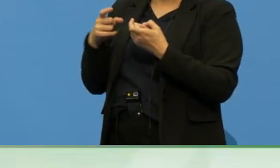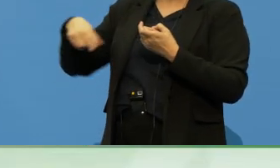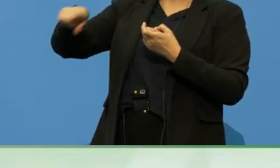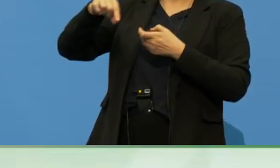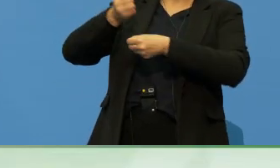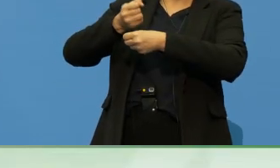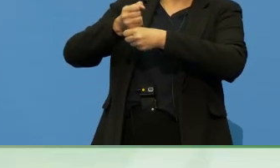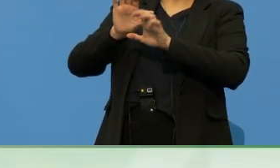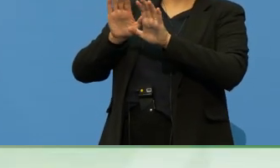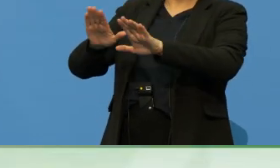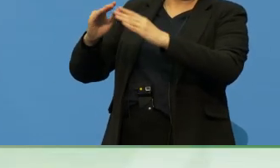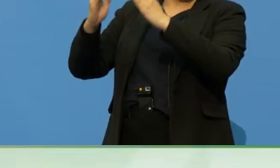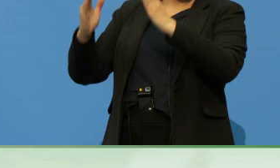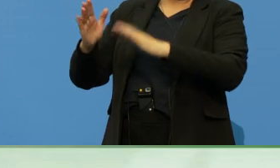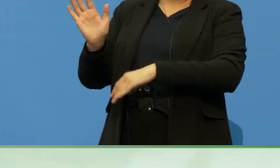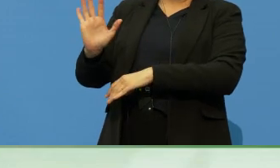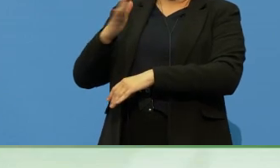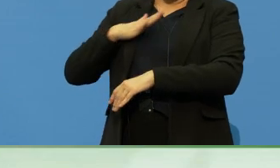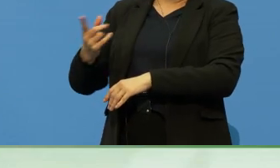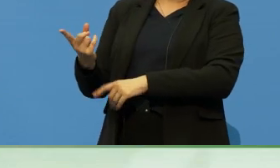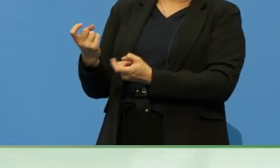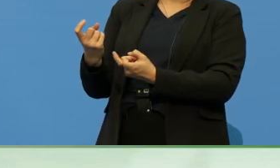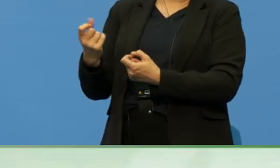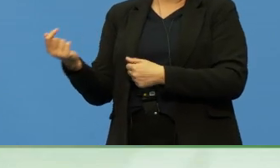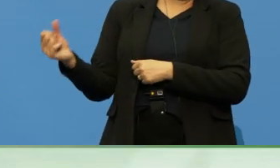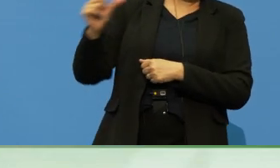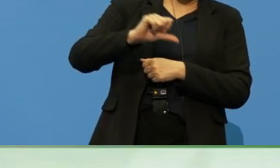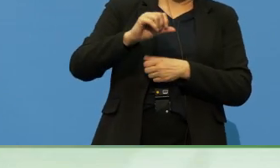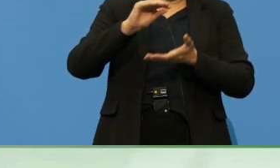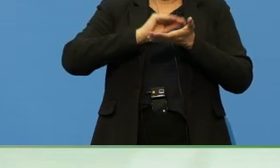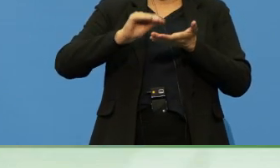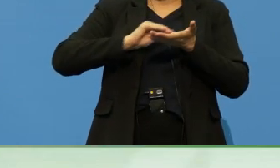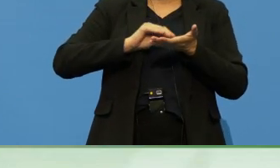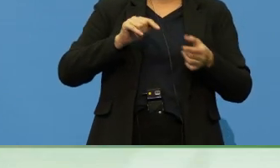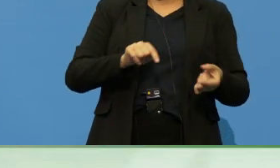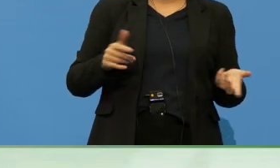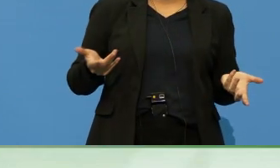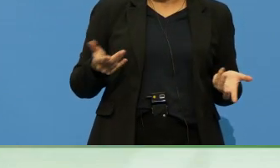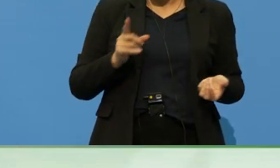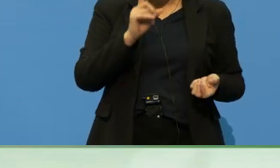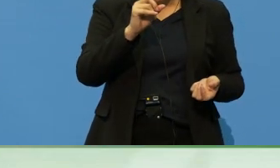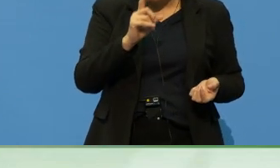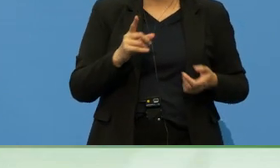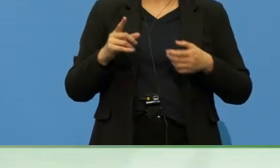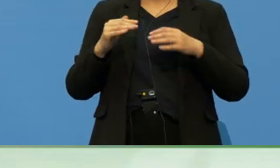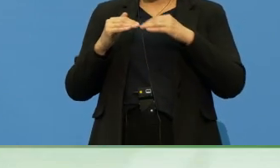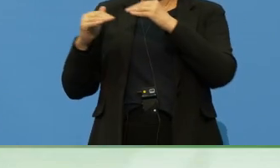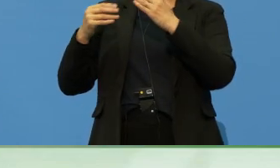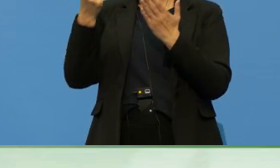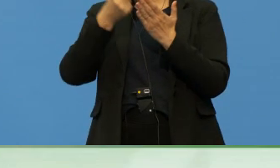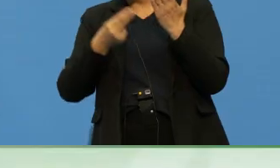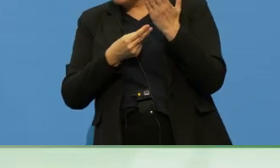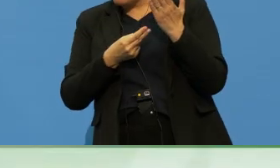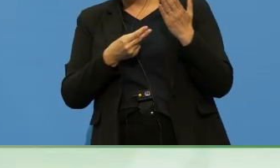attract the employees. And universal design could be an answer for this one, because when we are trying